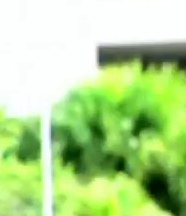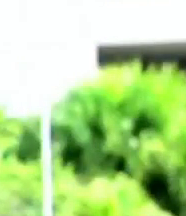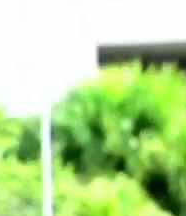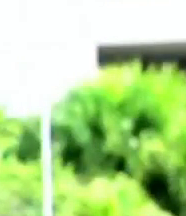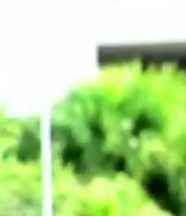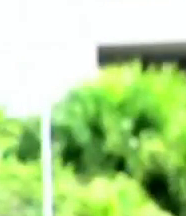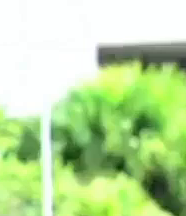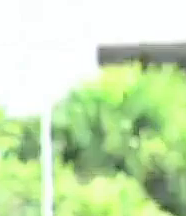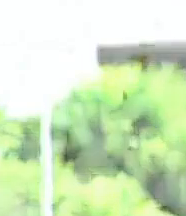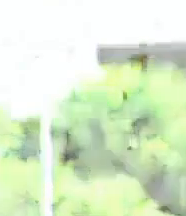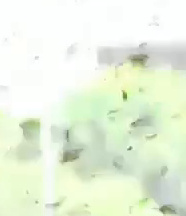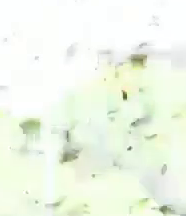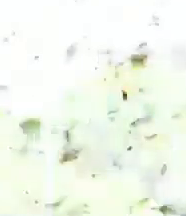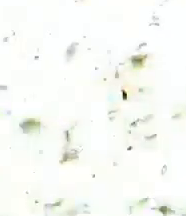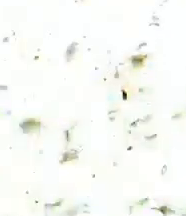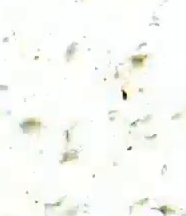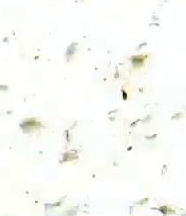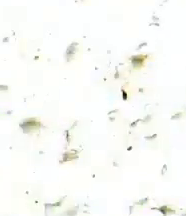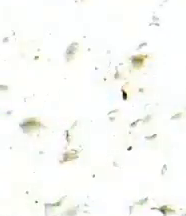Oh, hi. How you doing?